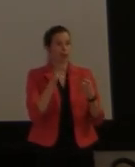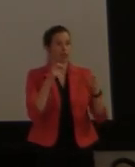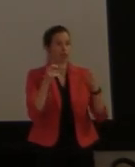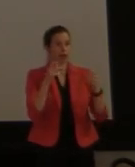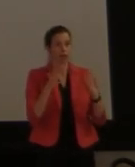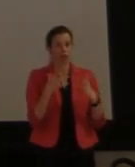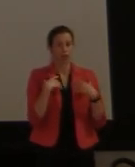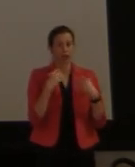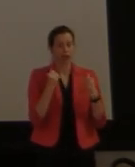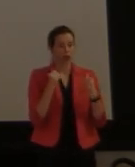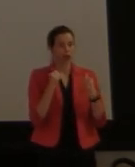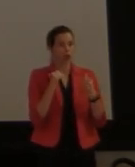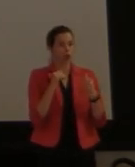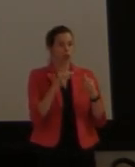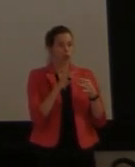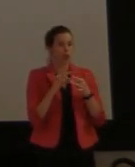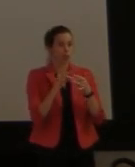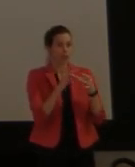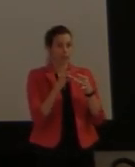Health Collaborative.